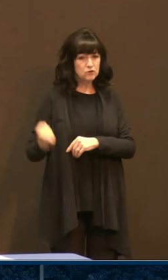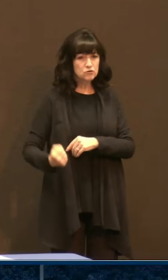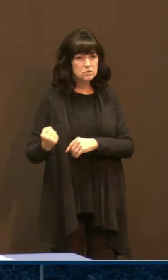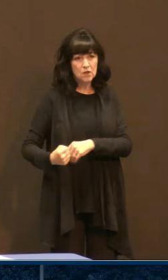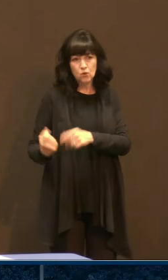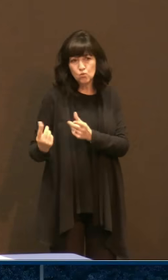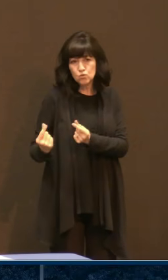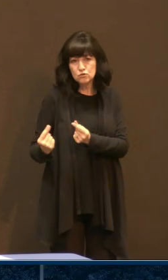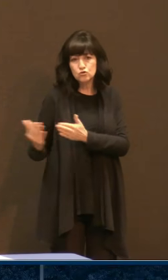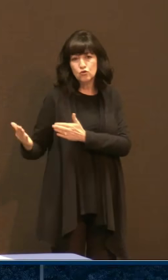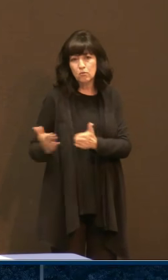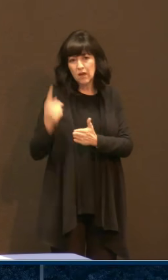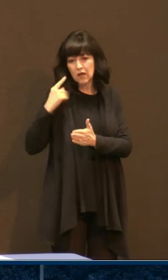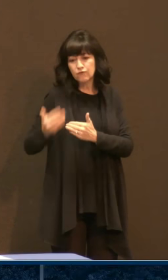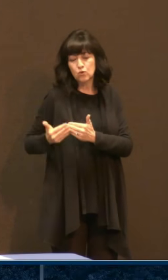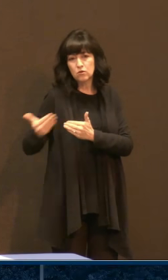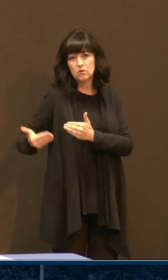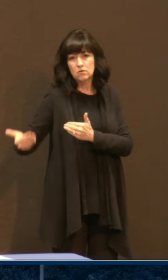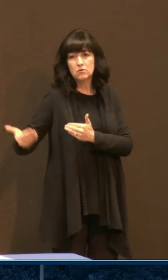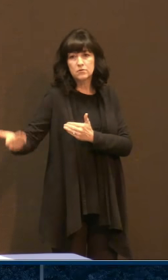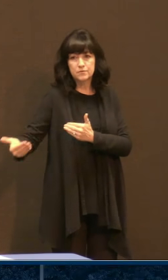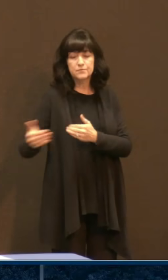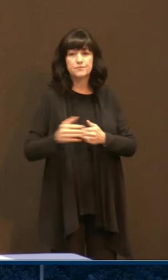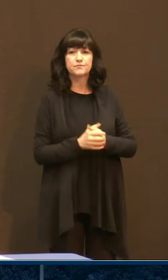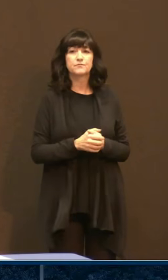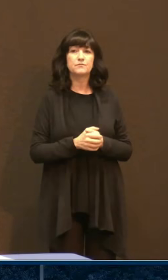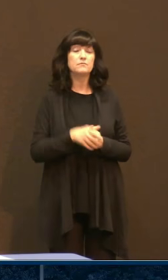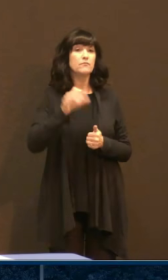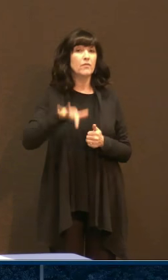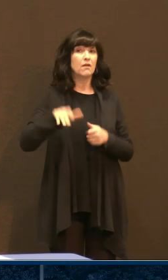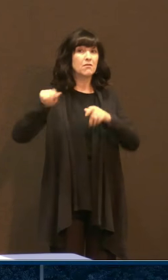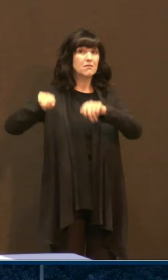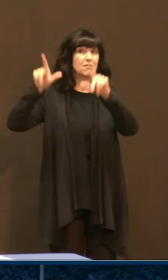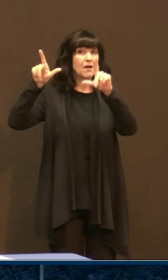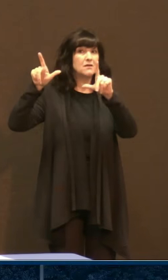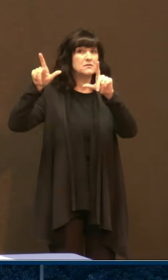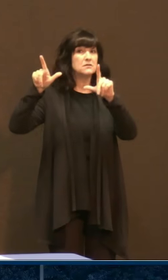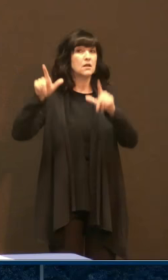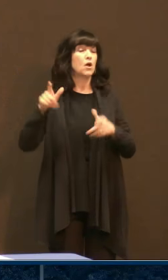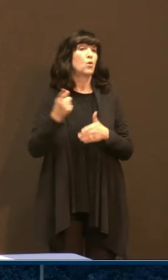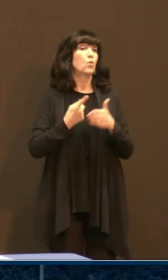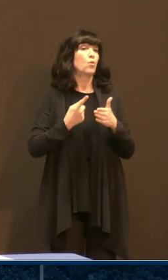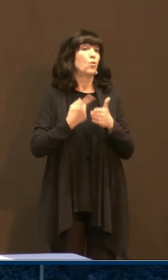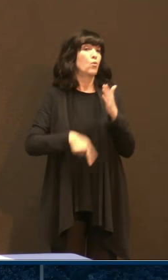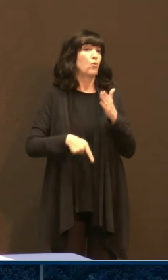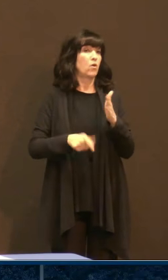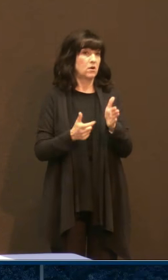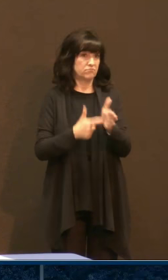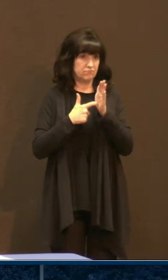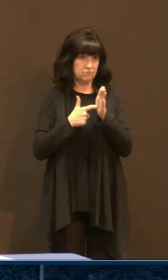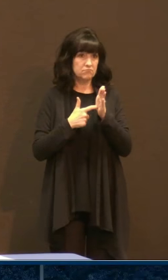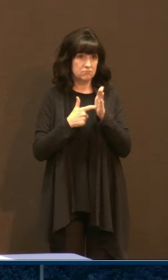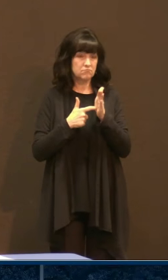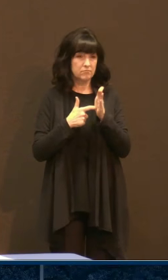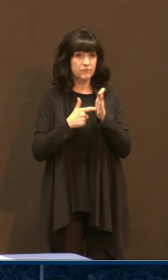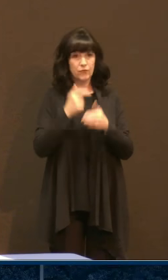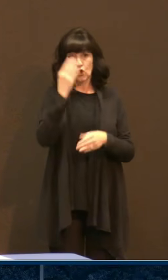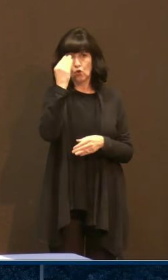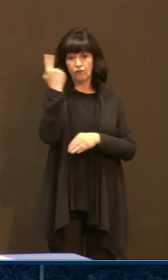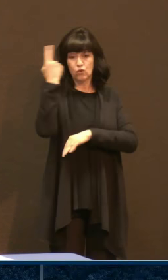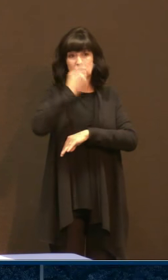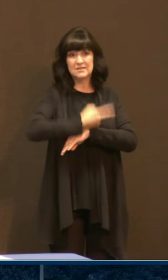here just talks about the conditions that we need to see, and 14 days